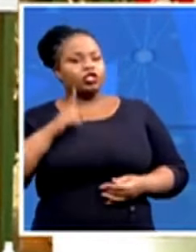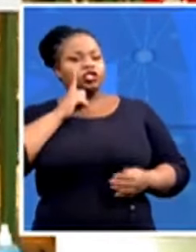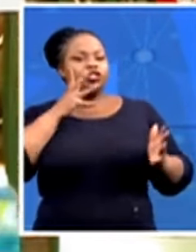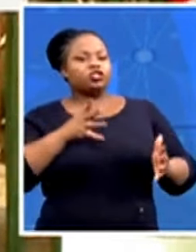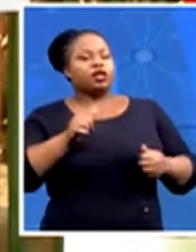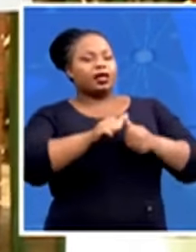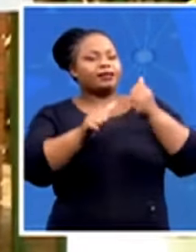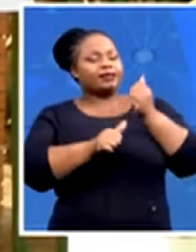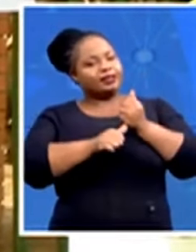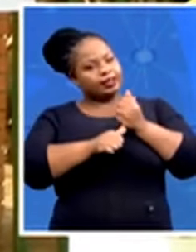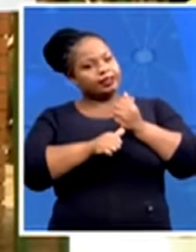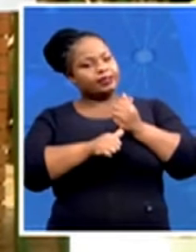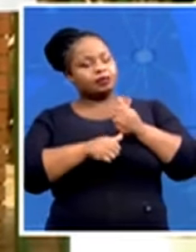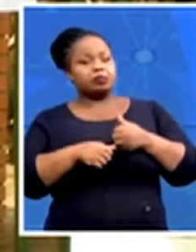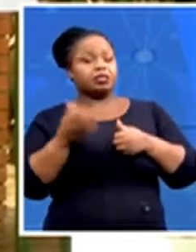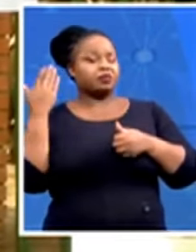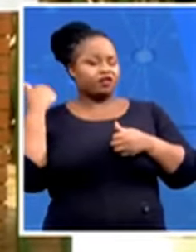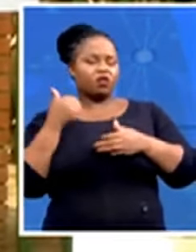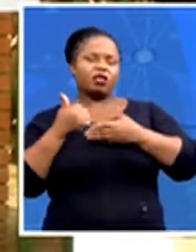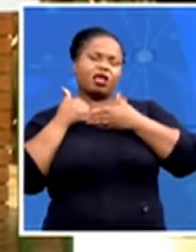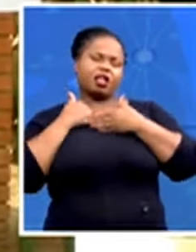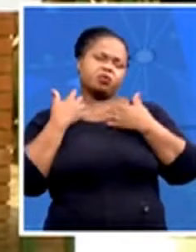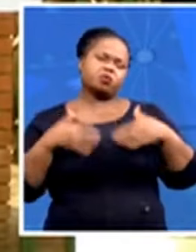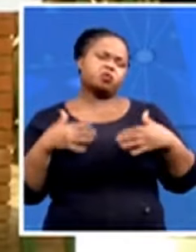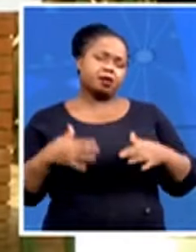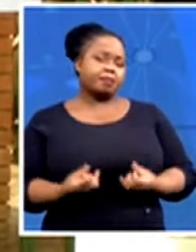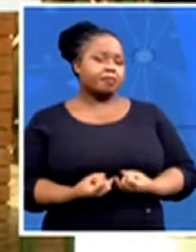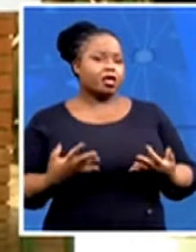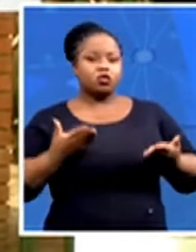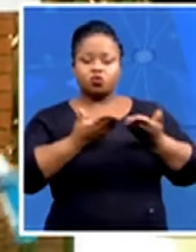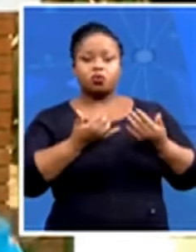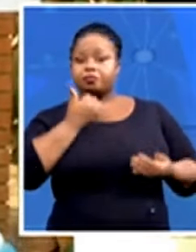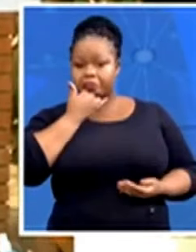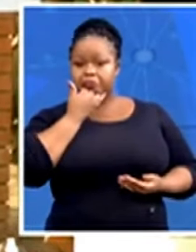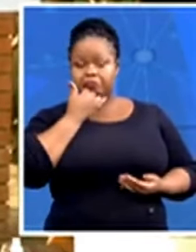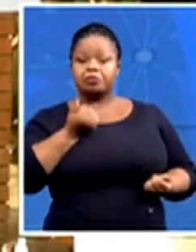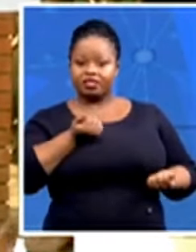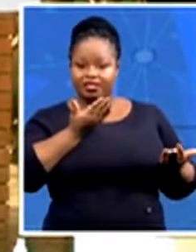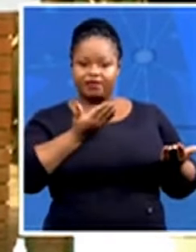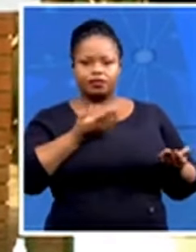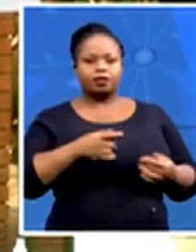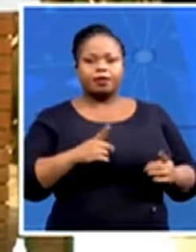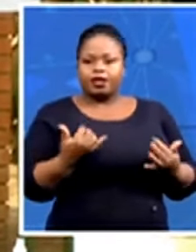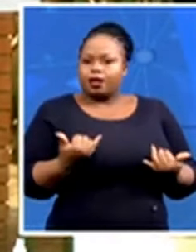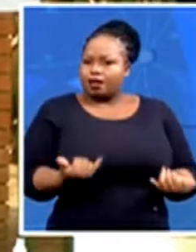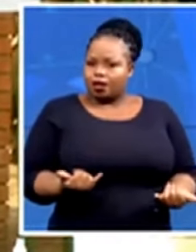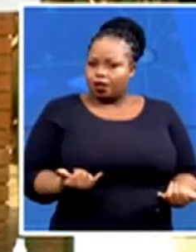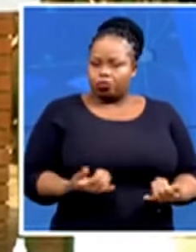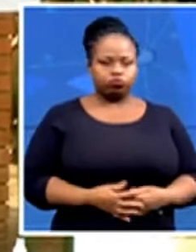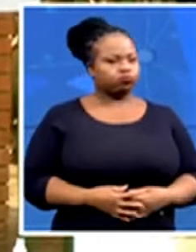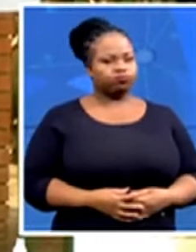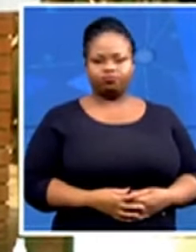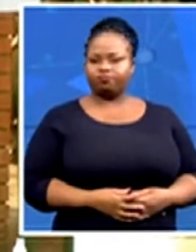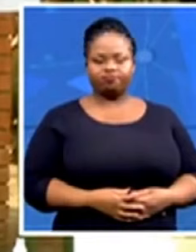helpful. Most of the school were happy with their services. At the present moment, under this current condition, we